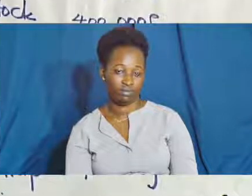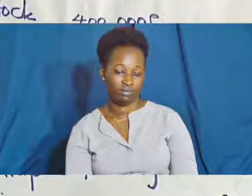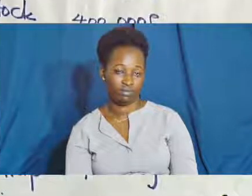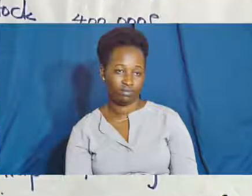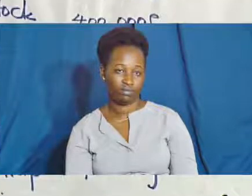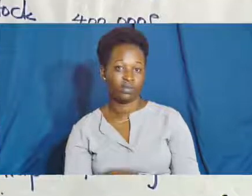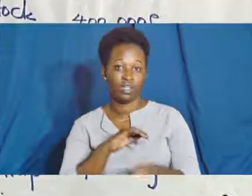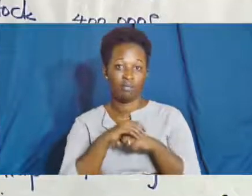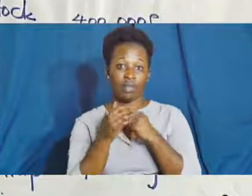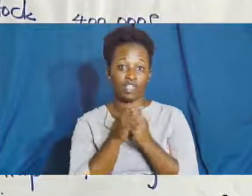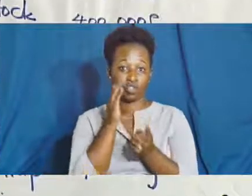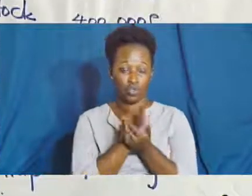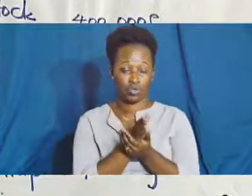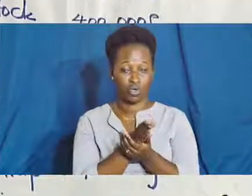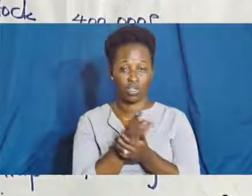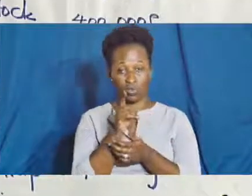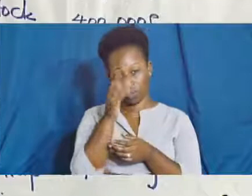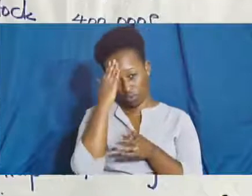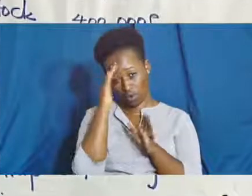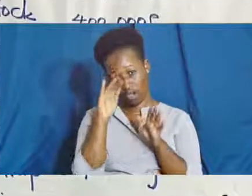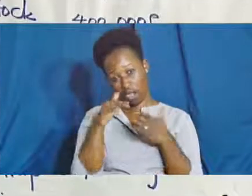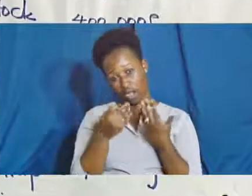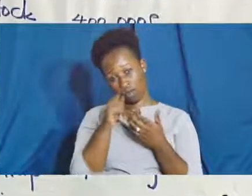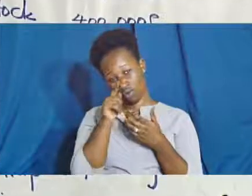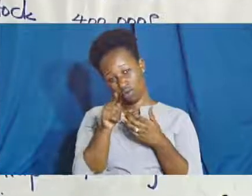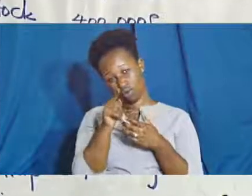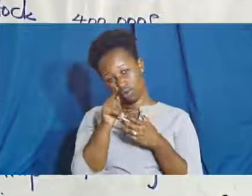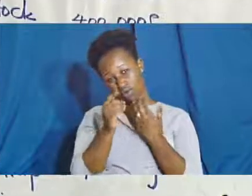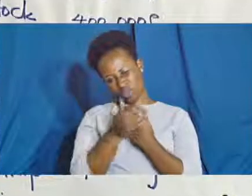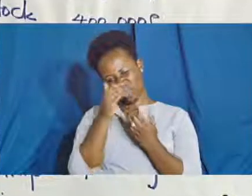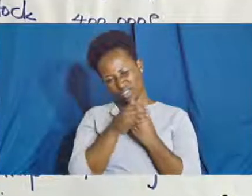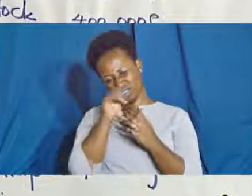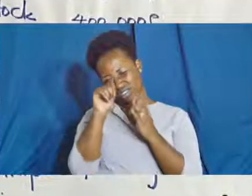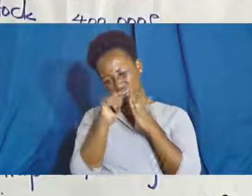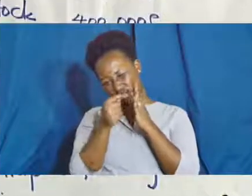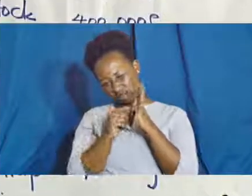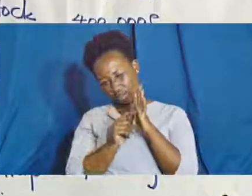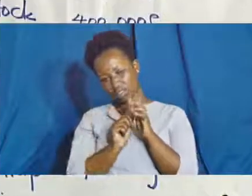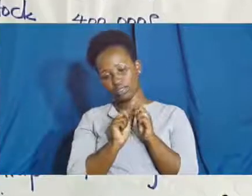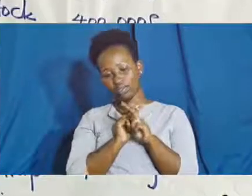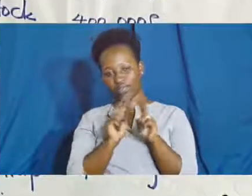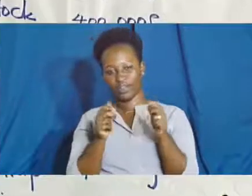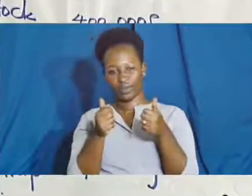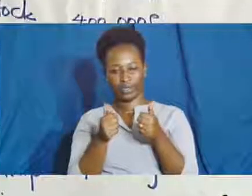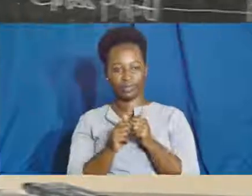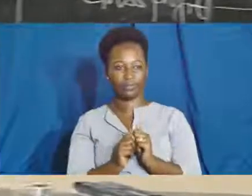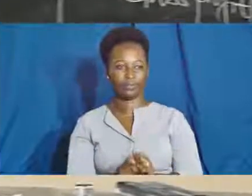So you make sure here, you know how you treat these elements very well.